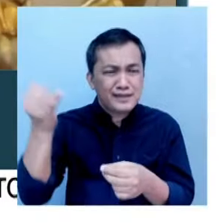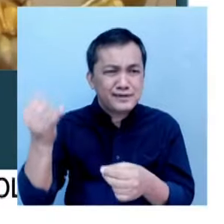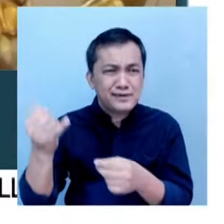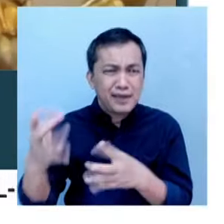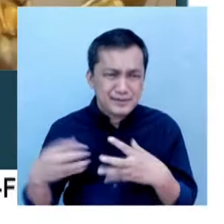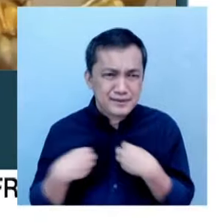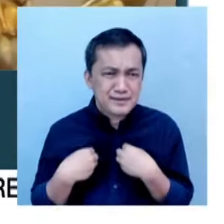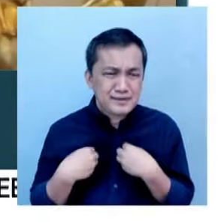recruit